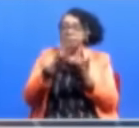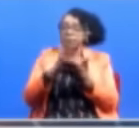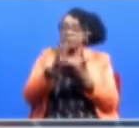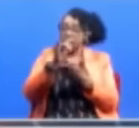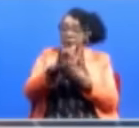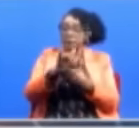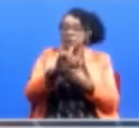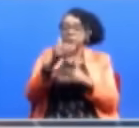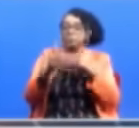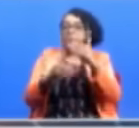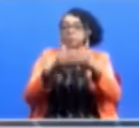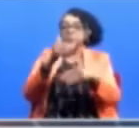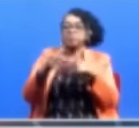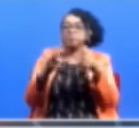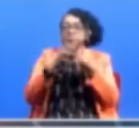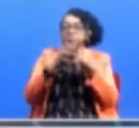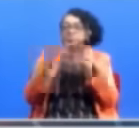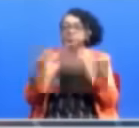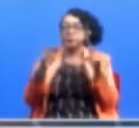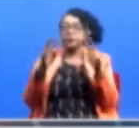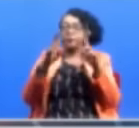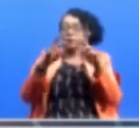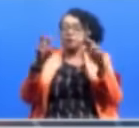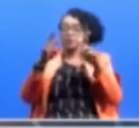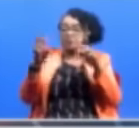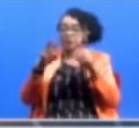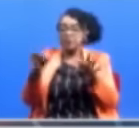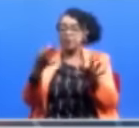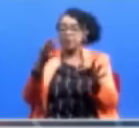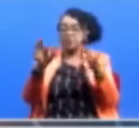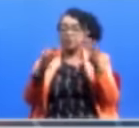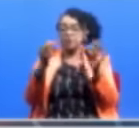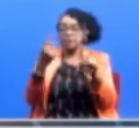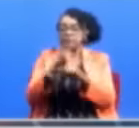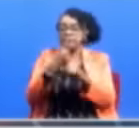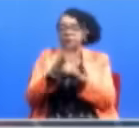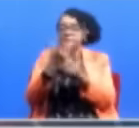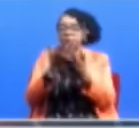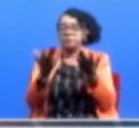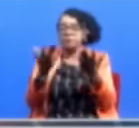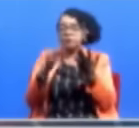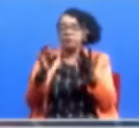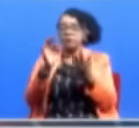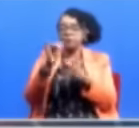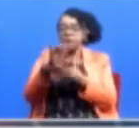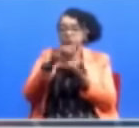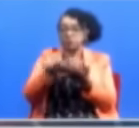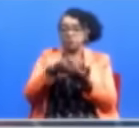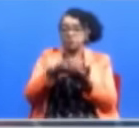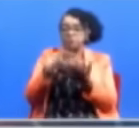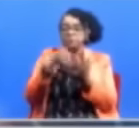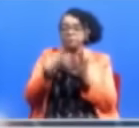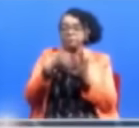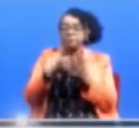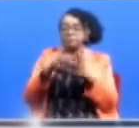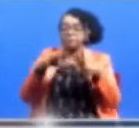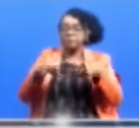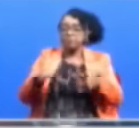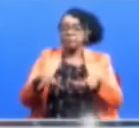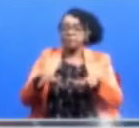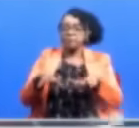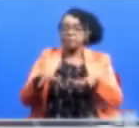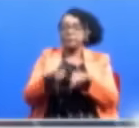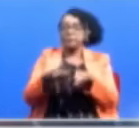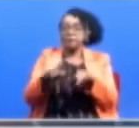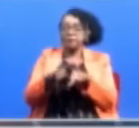to begin forensic analysis of different aspects of the investigation, including fingerprint analysis